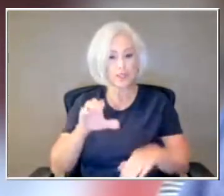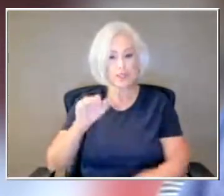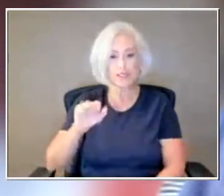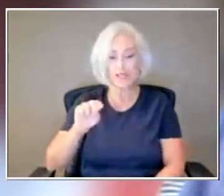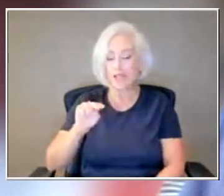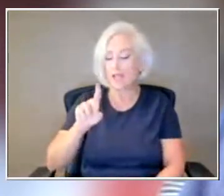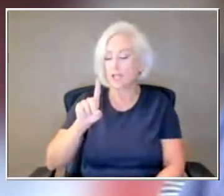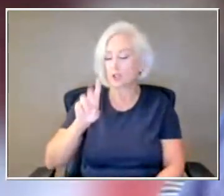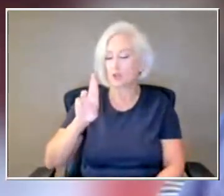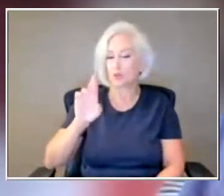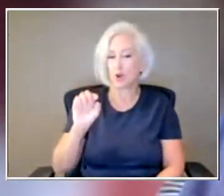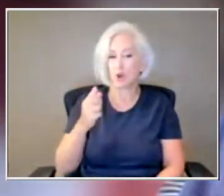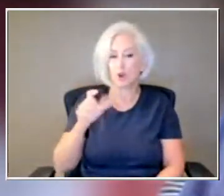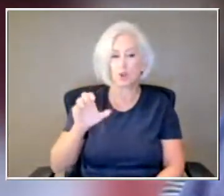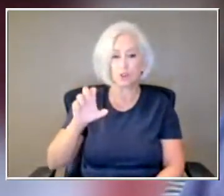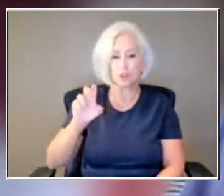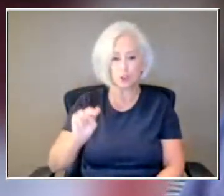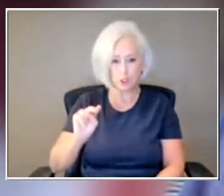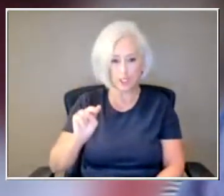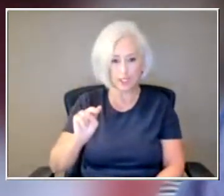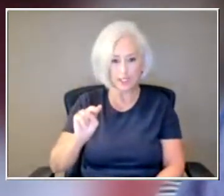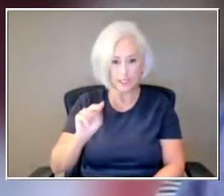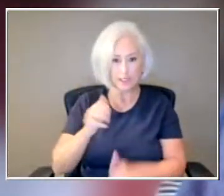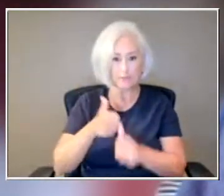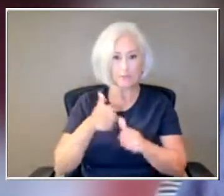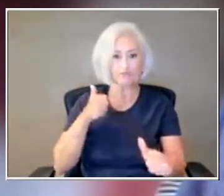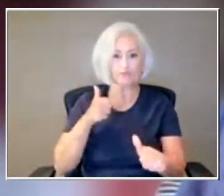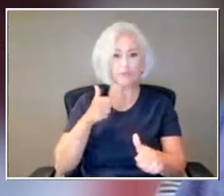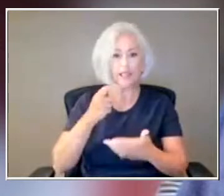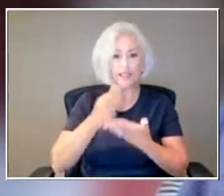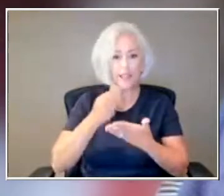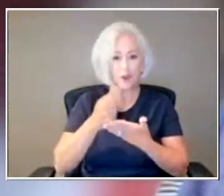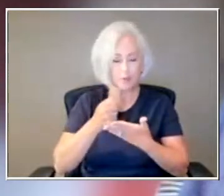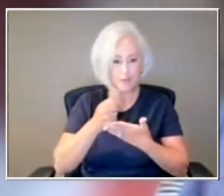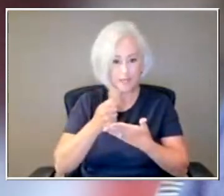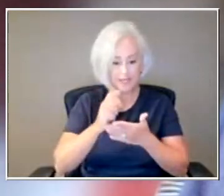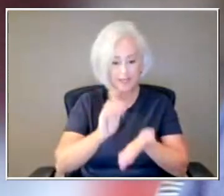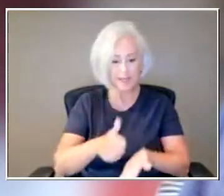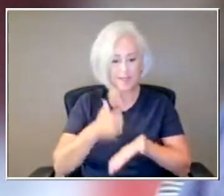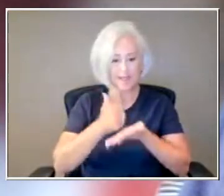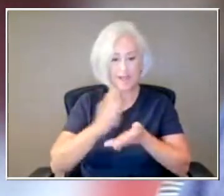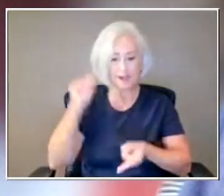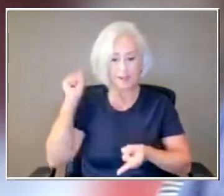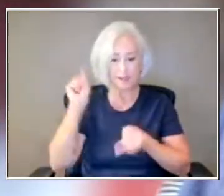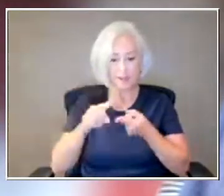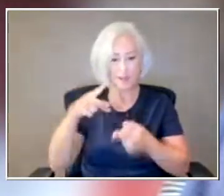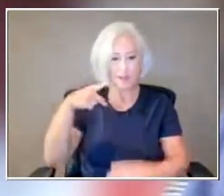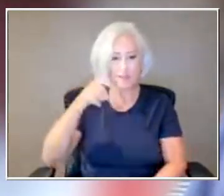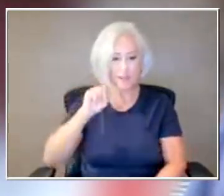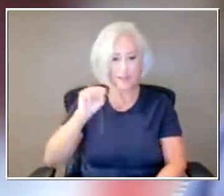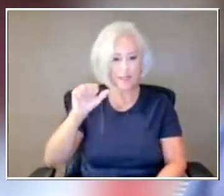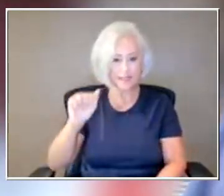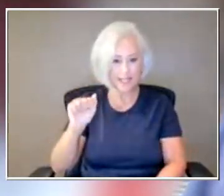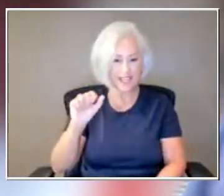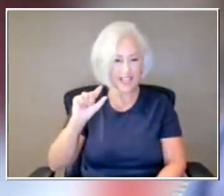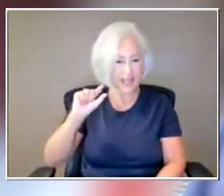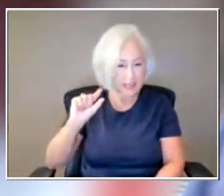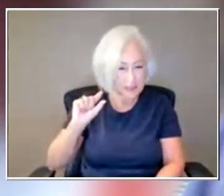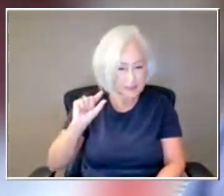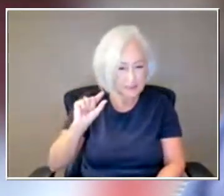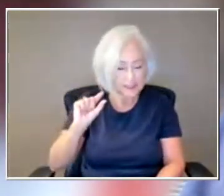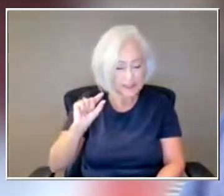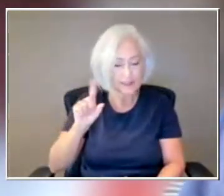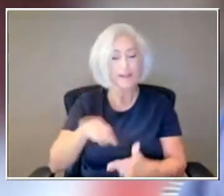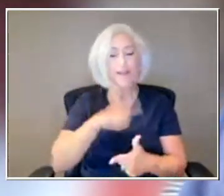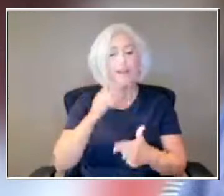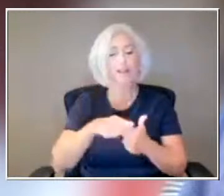deprivation therapy, if I'm not mistaken, that helped bring the PSA down a bit. That was followed by radiation